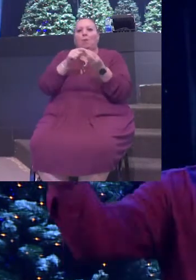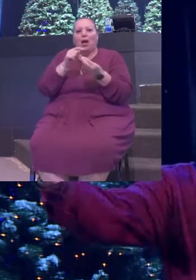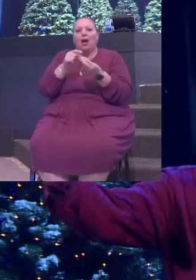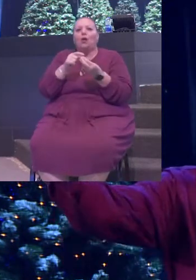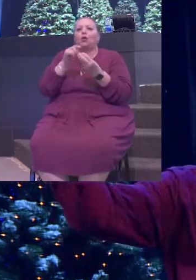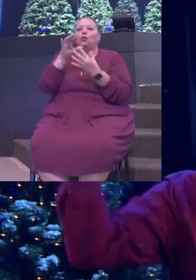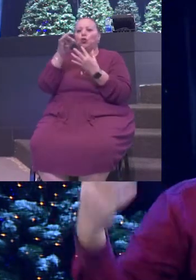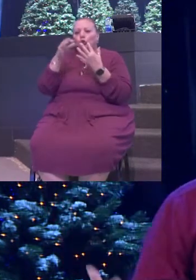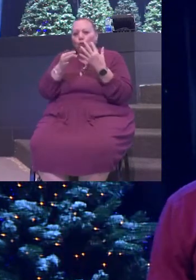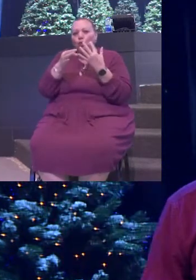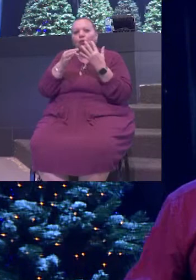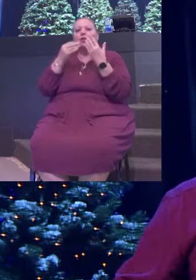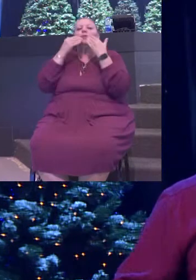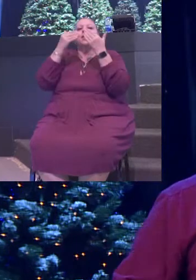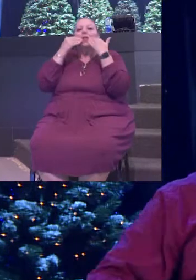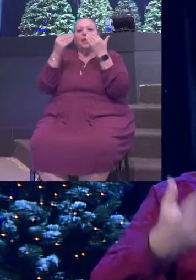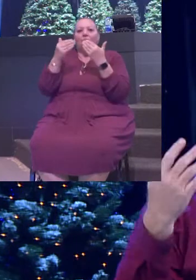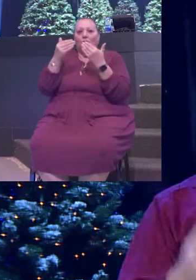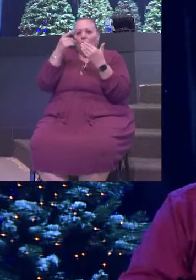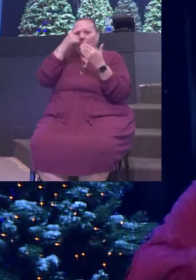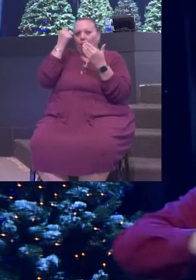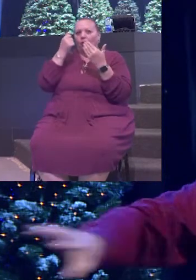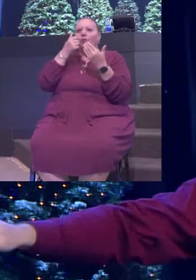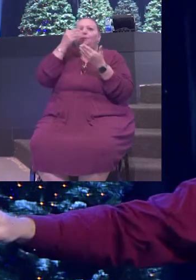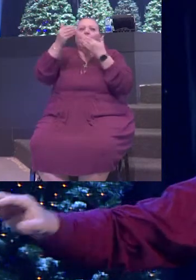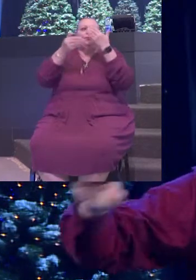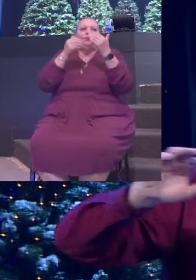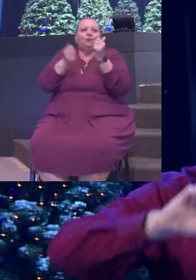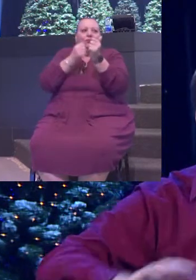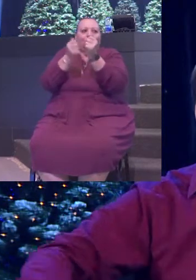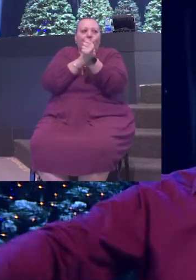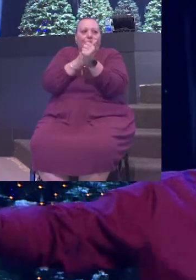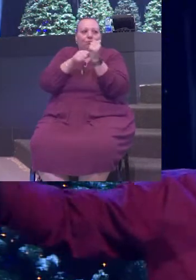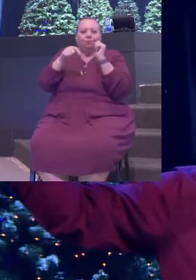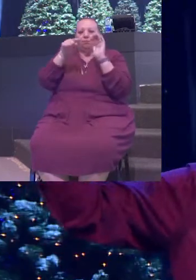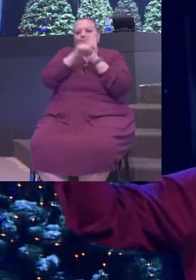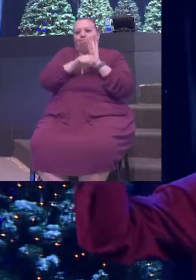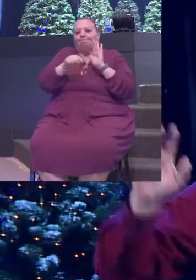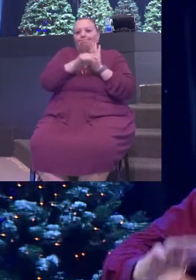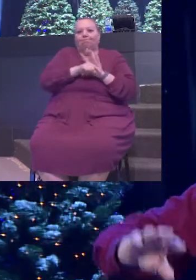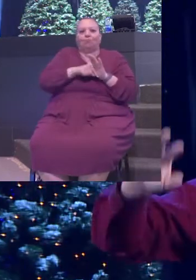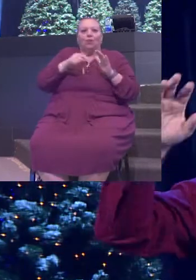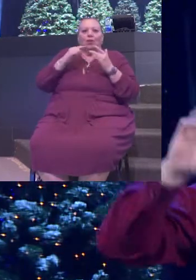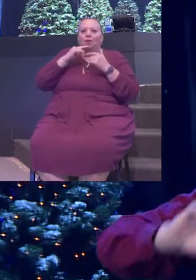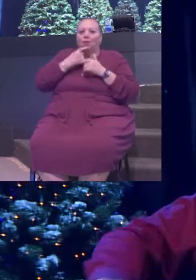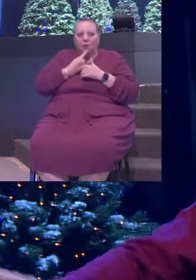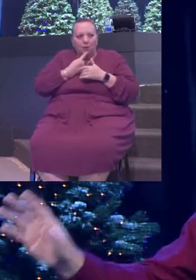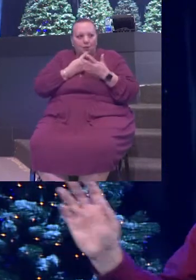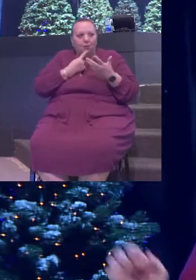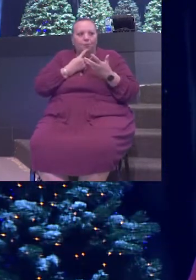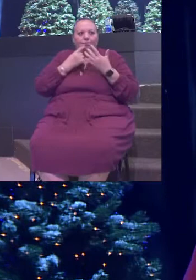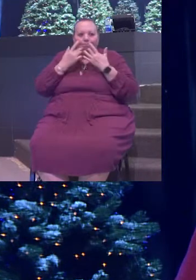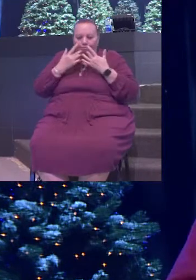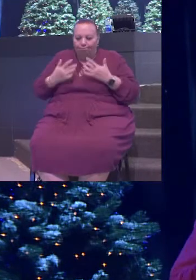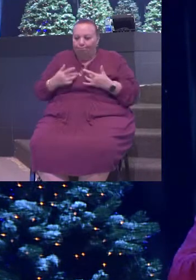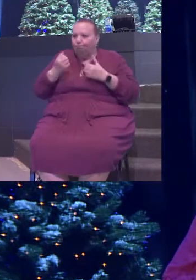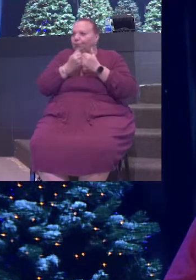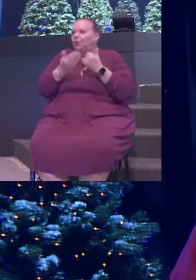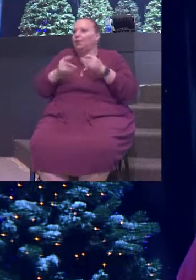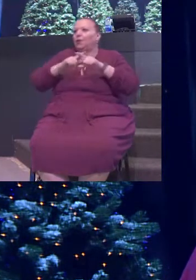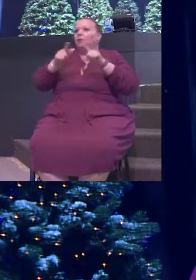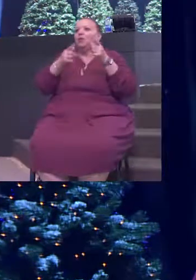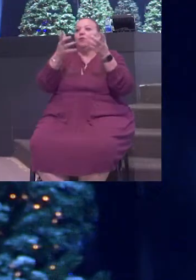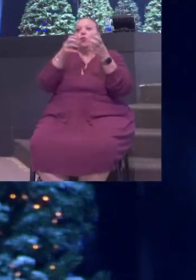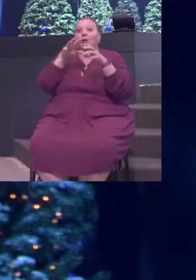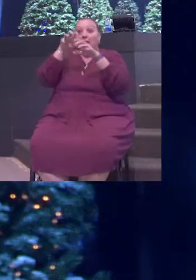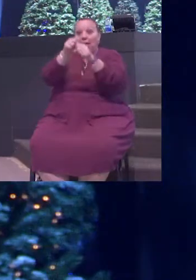about choosing to be a grateful person, because gratitude chases away discouragement and disappointment, despair, and everything. But if